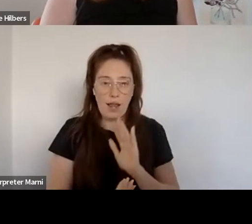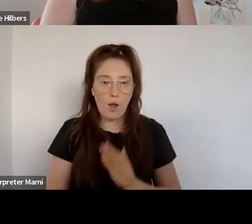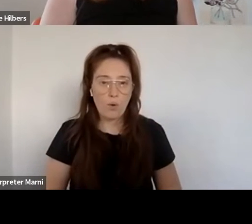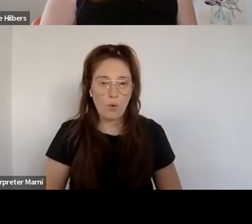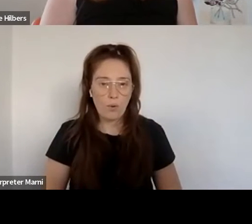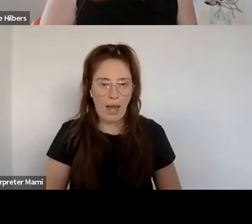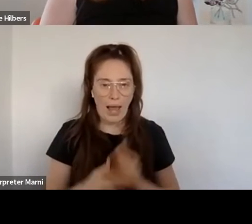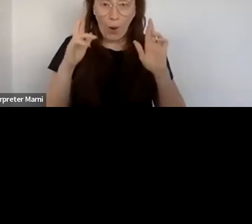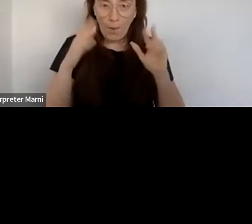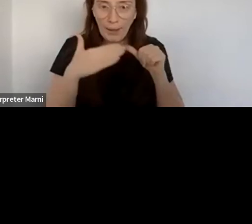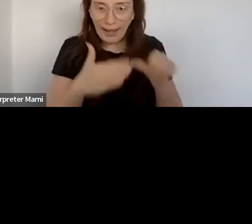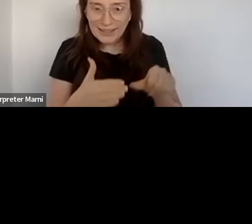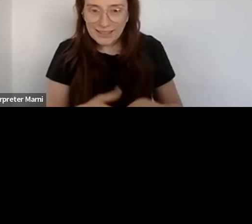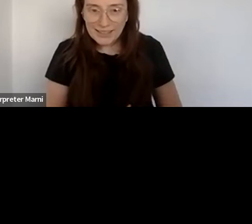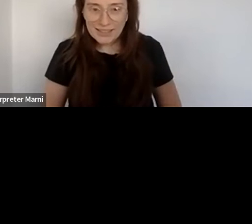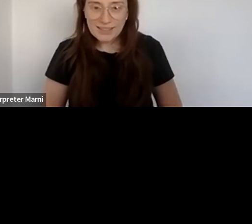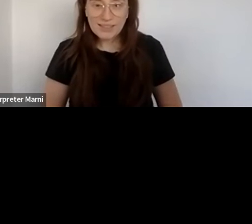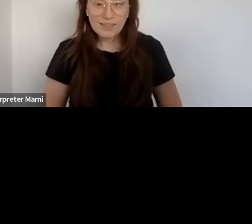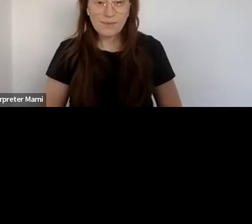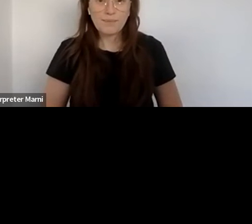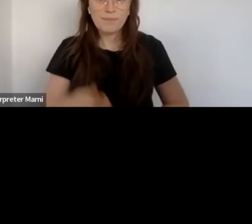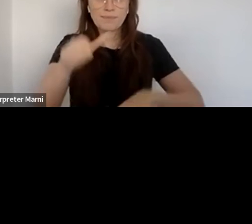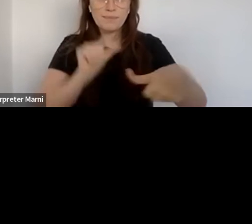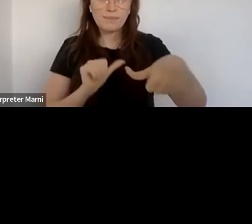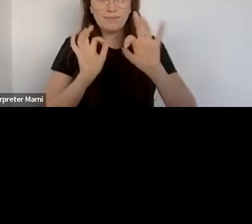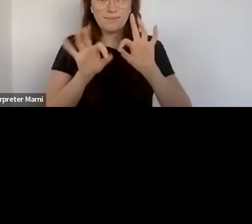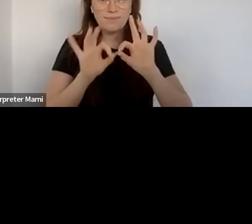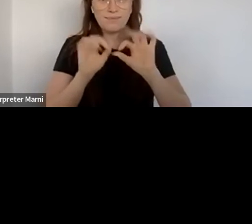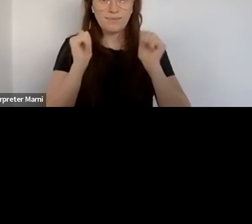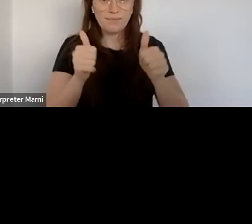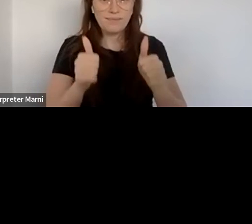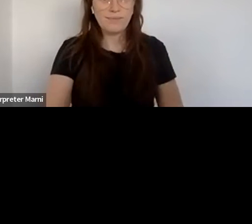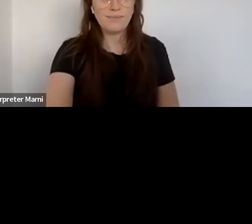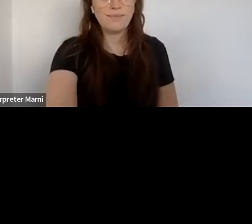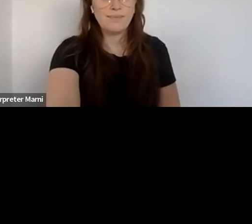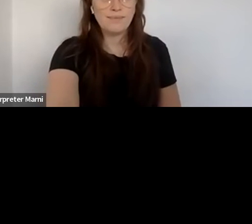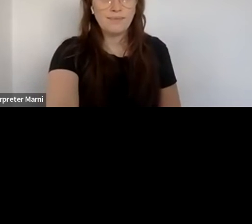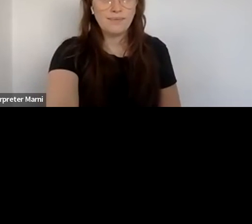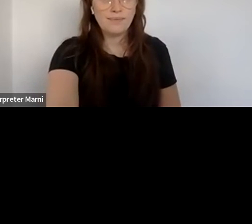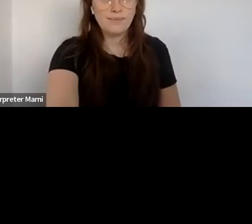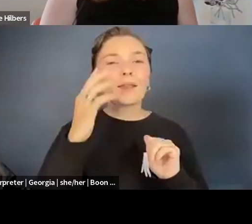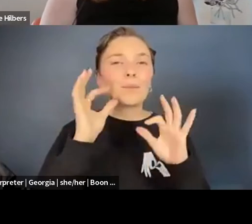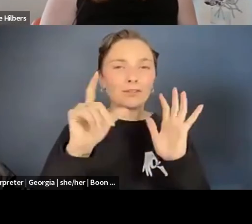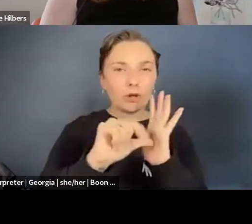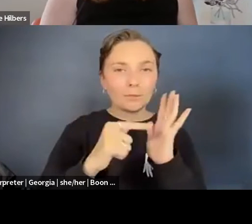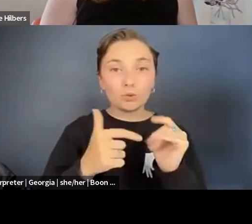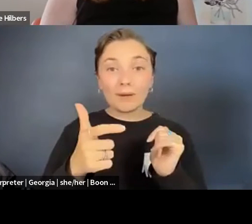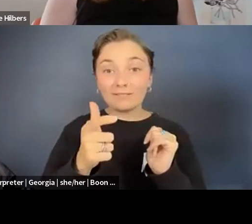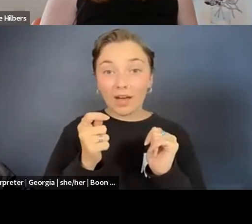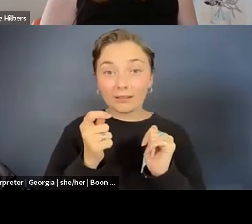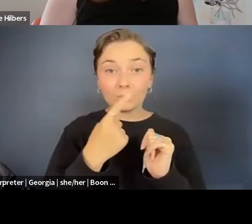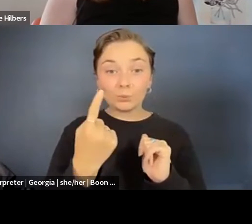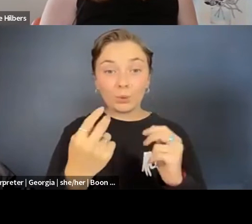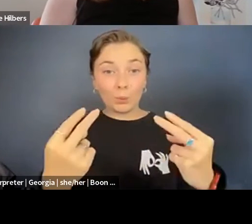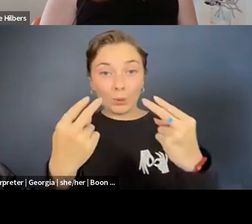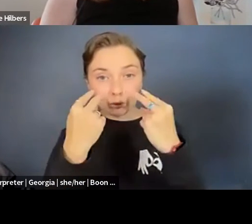Hope that answers the question. That's lovely and perfectly timed, I think, to invite audience members to